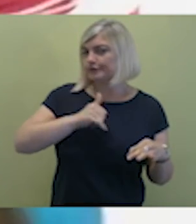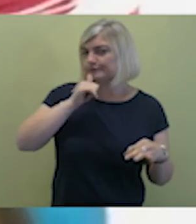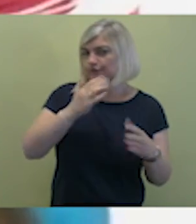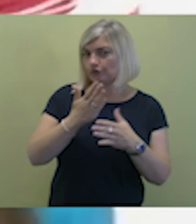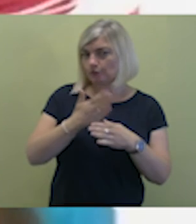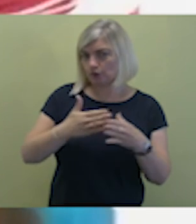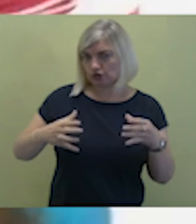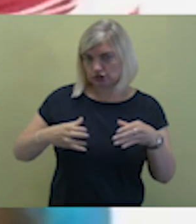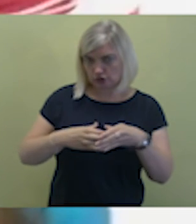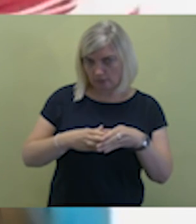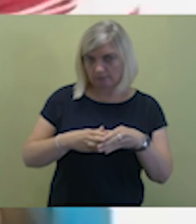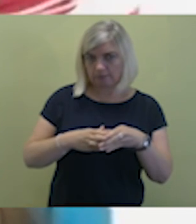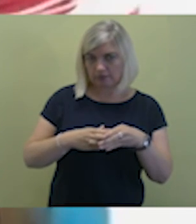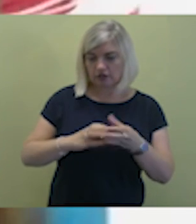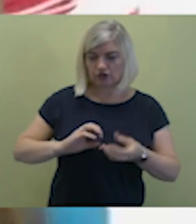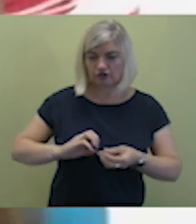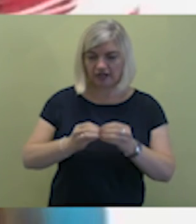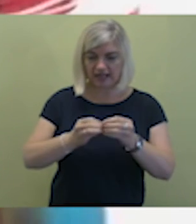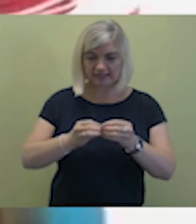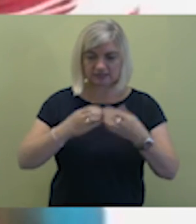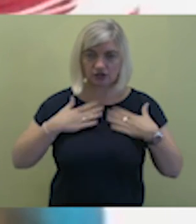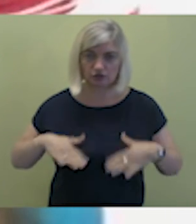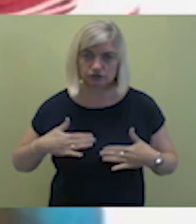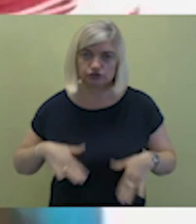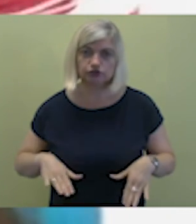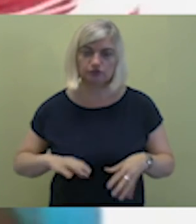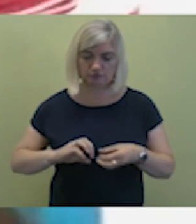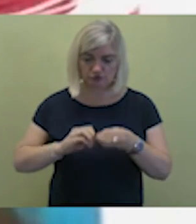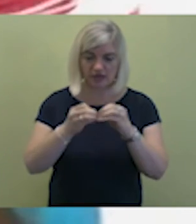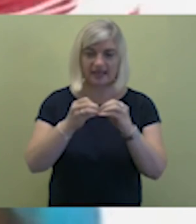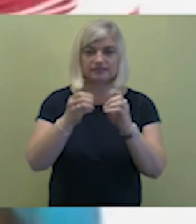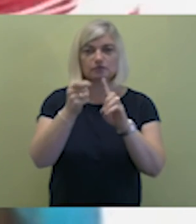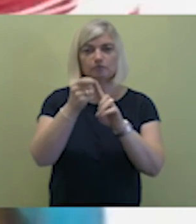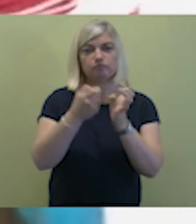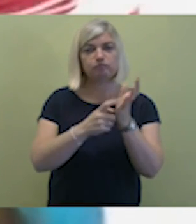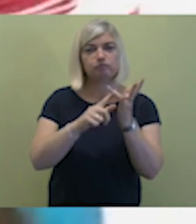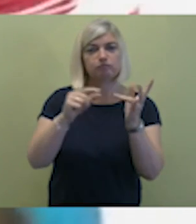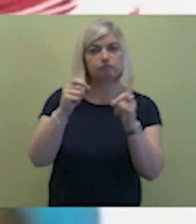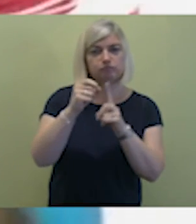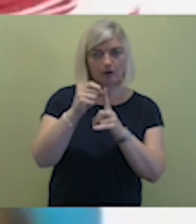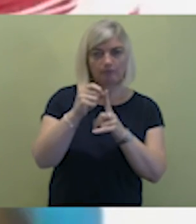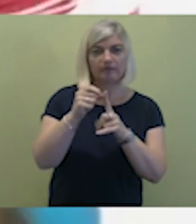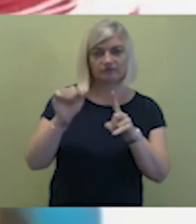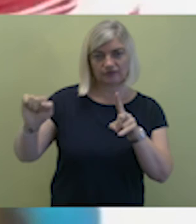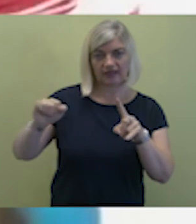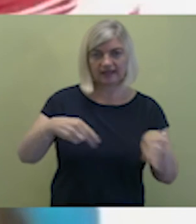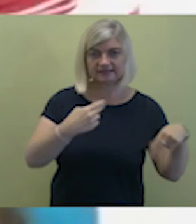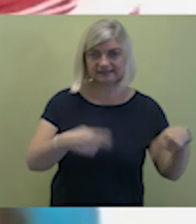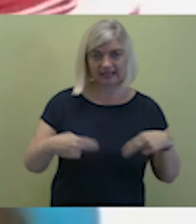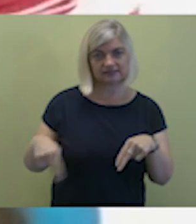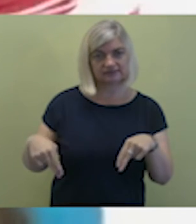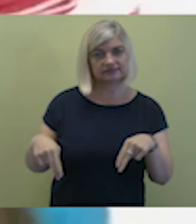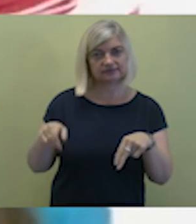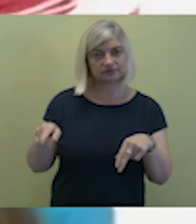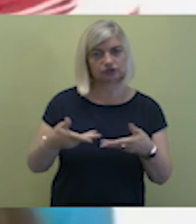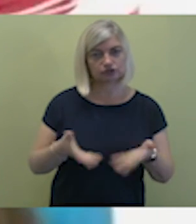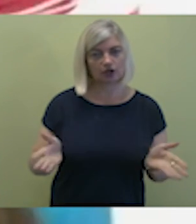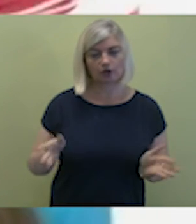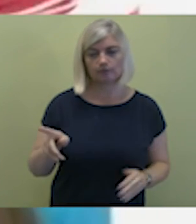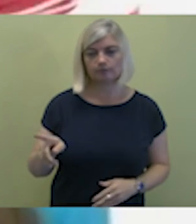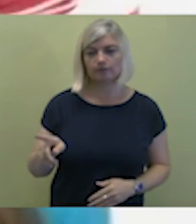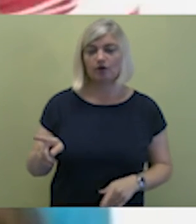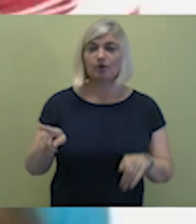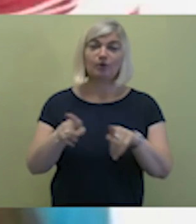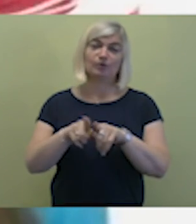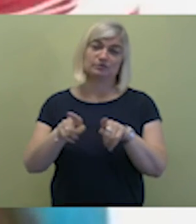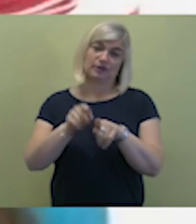that we have, because the opportunity to create costumes, to create props, that they might want to use for their dance shows. And